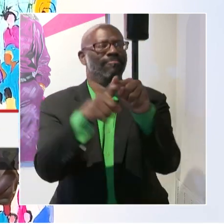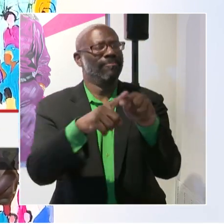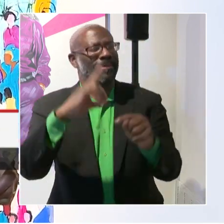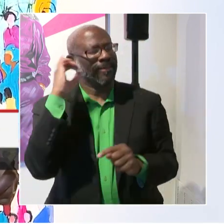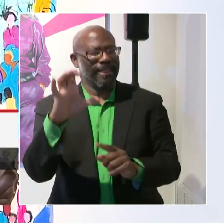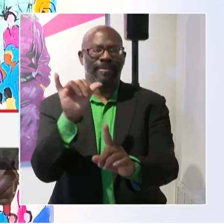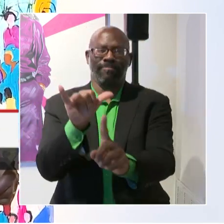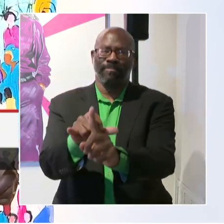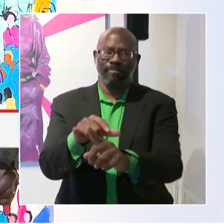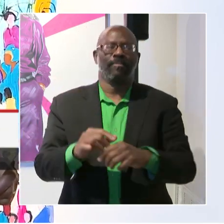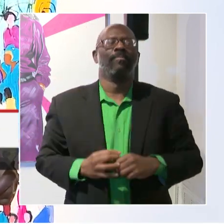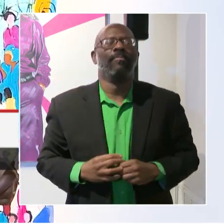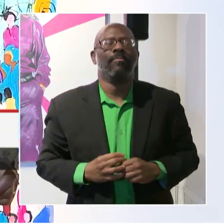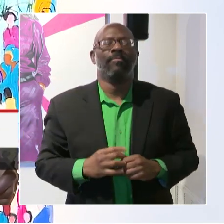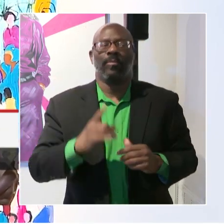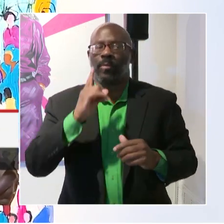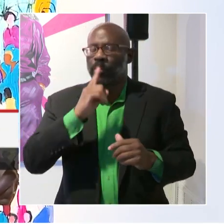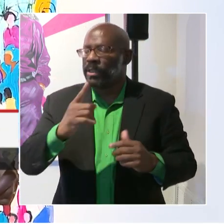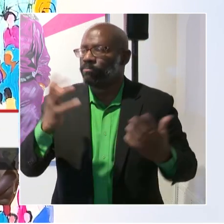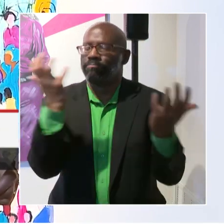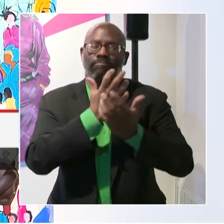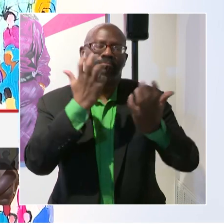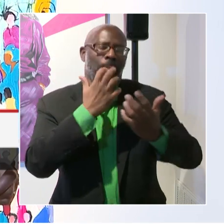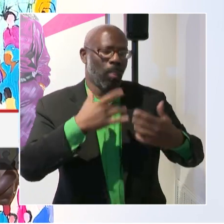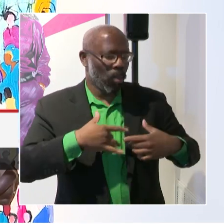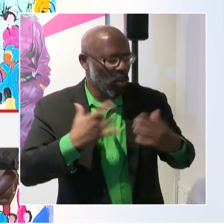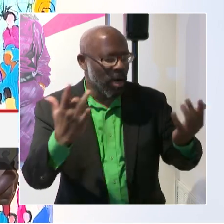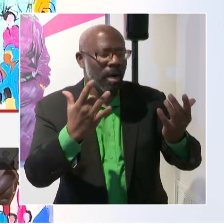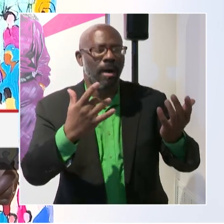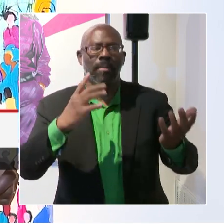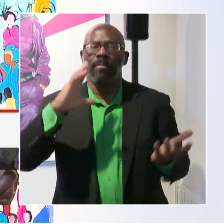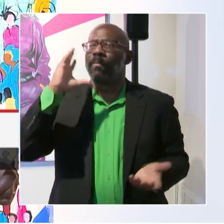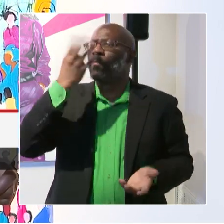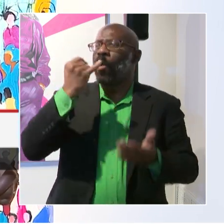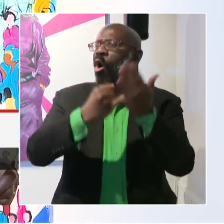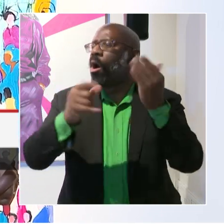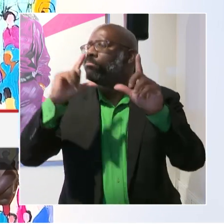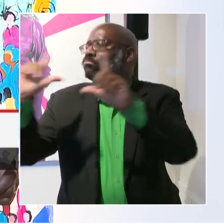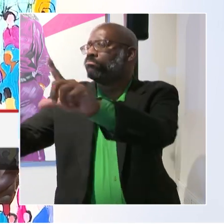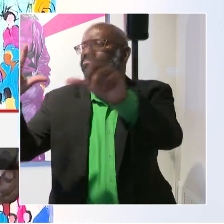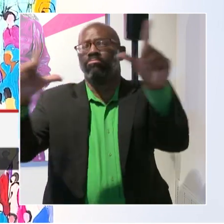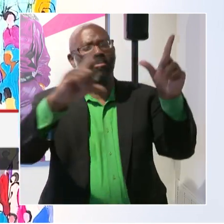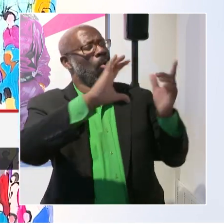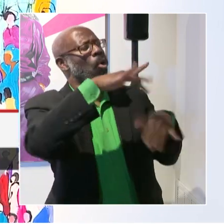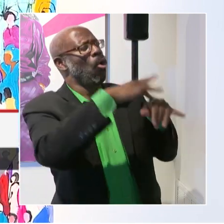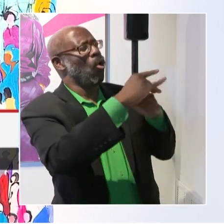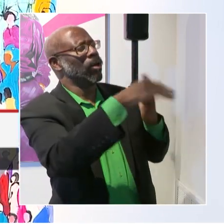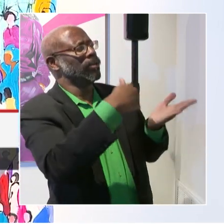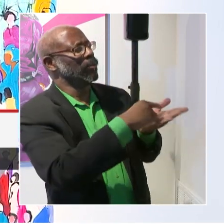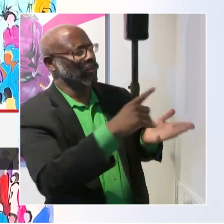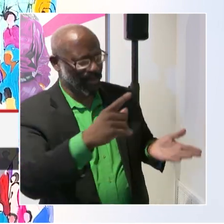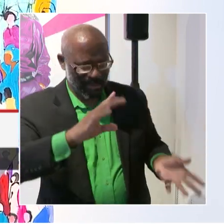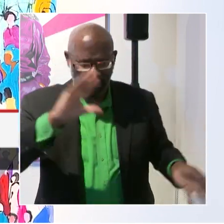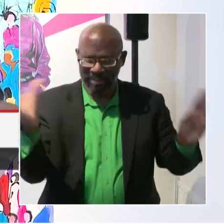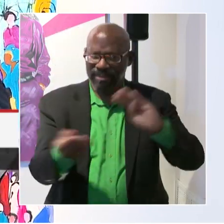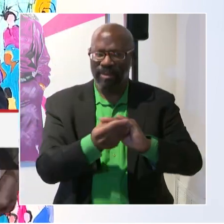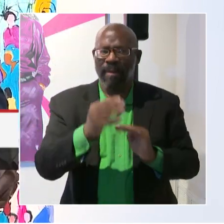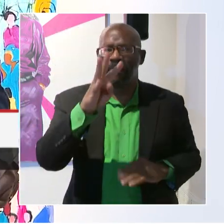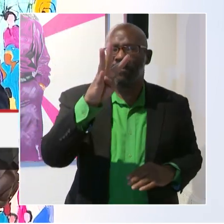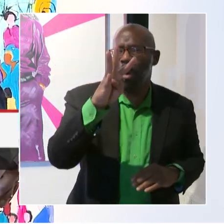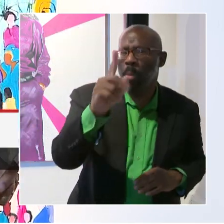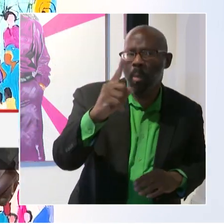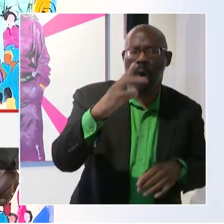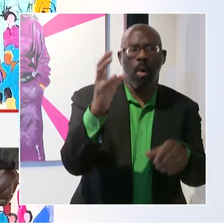here with you all today at this illustrious Arts Center celebrating the 41 awardees of an incredible grants program that are going to be